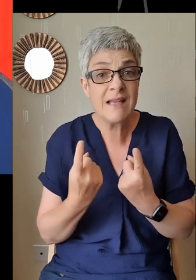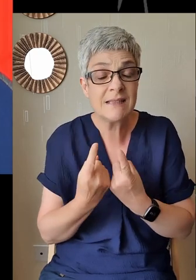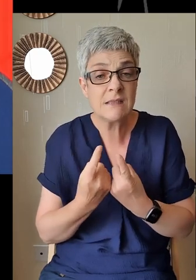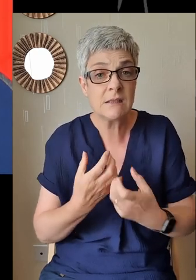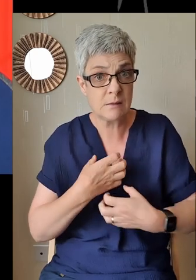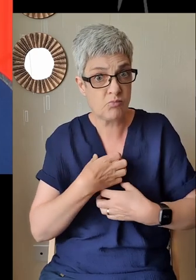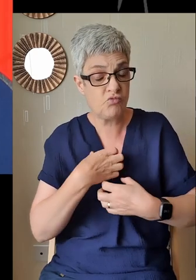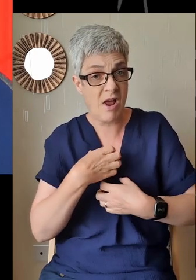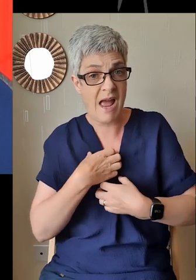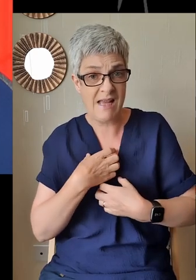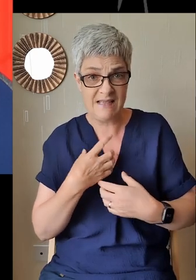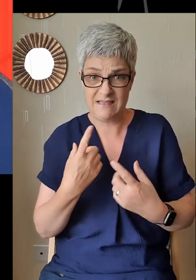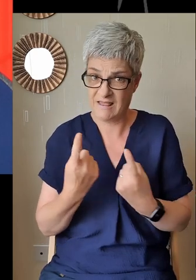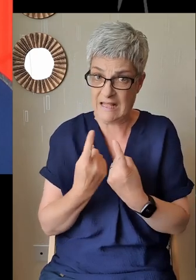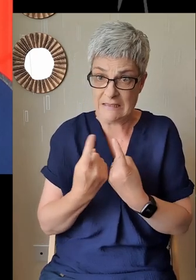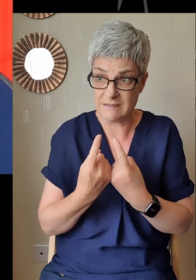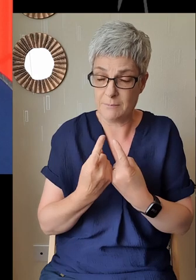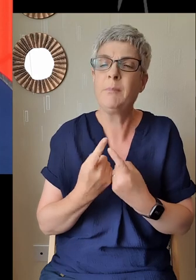are familiar to you.